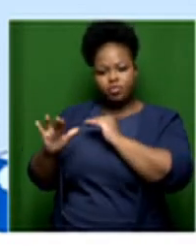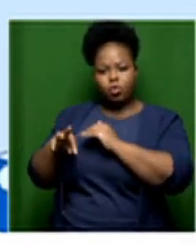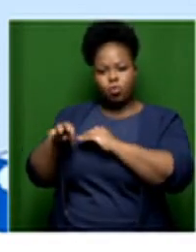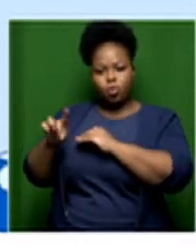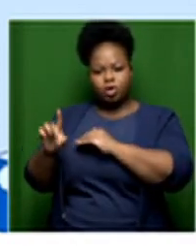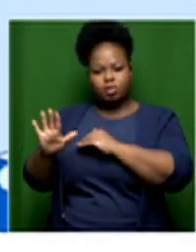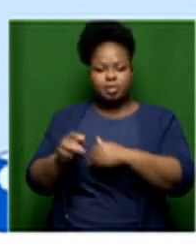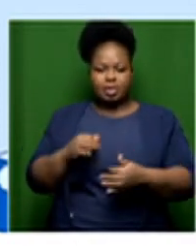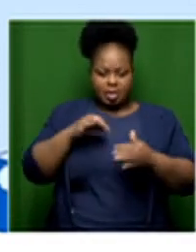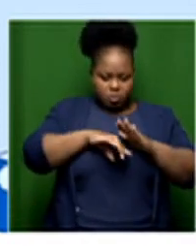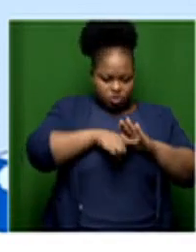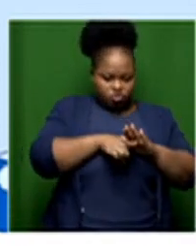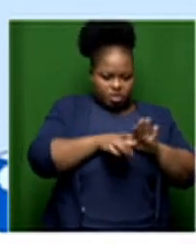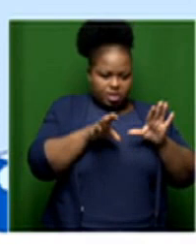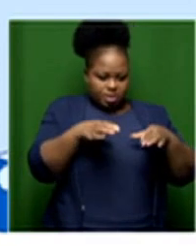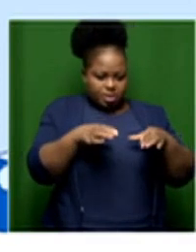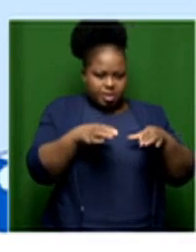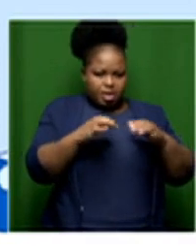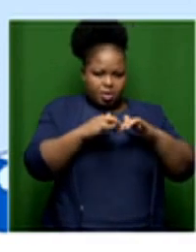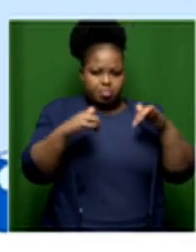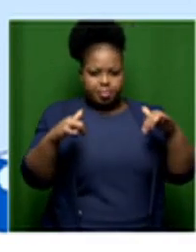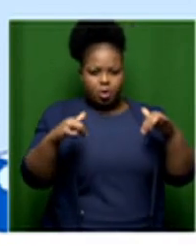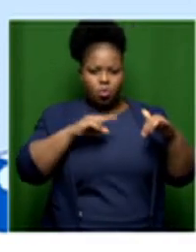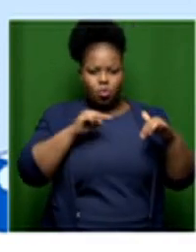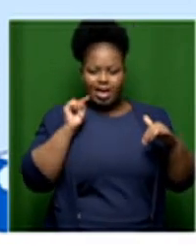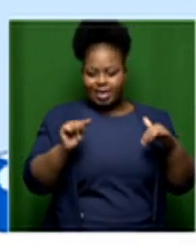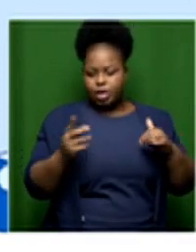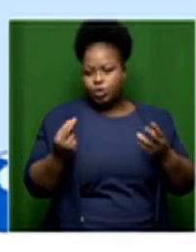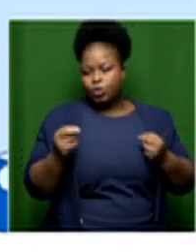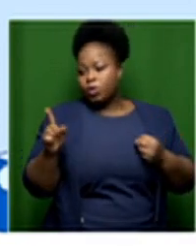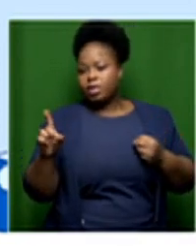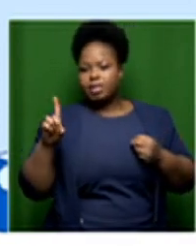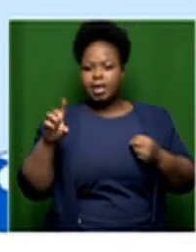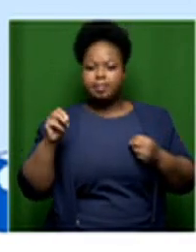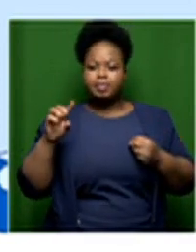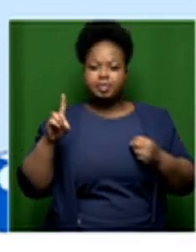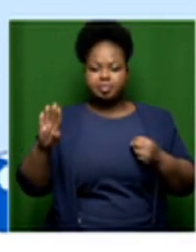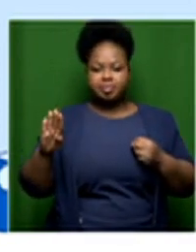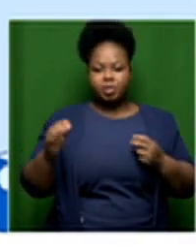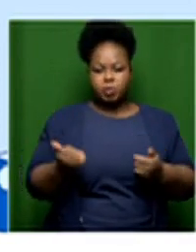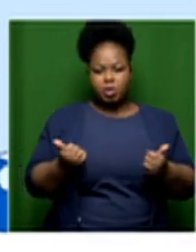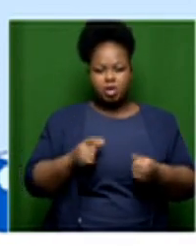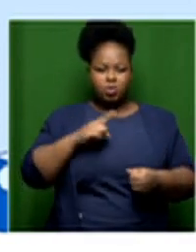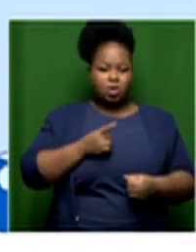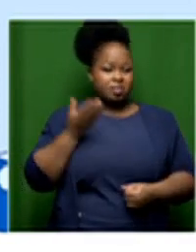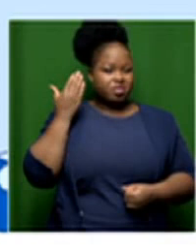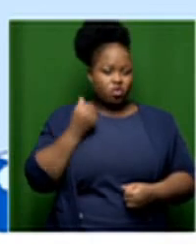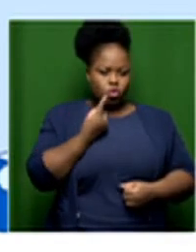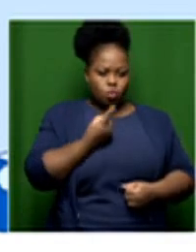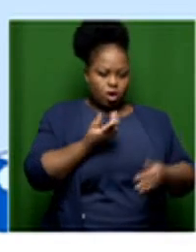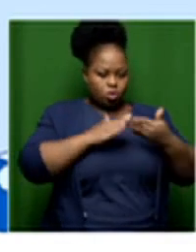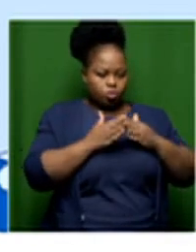district. It has now been split by the new ward boundaries that have been determined by the MDB. In other words, where we used to have